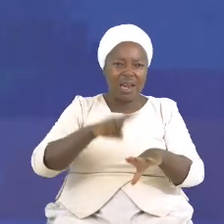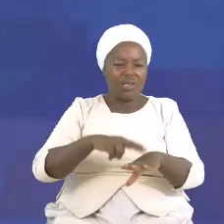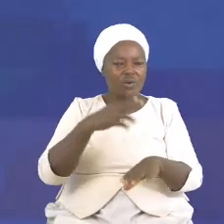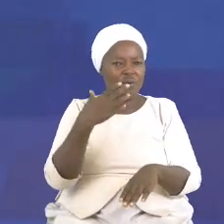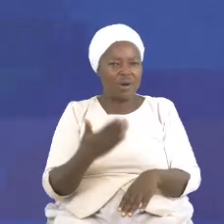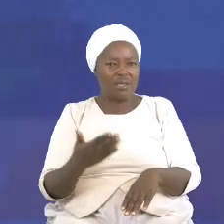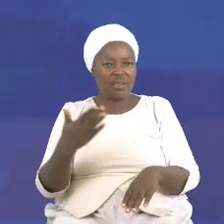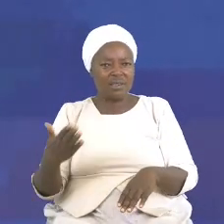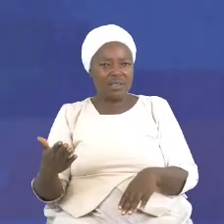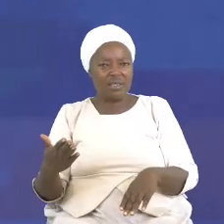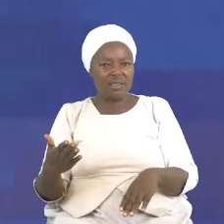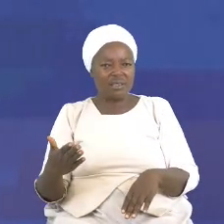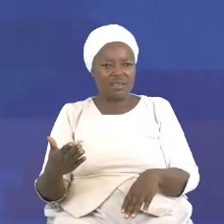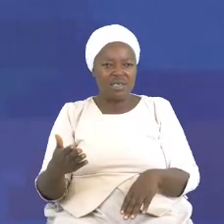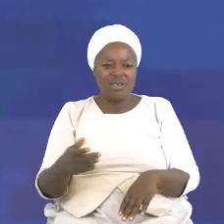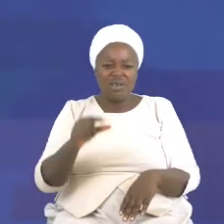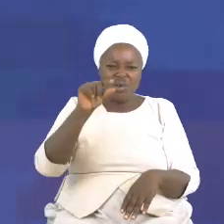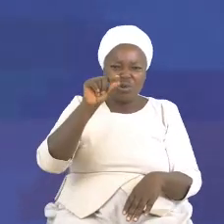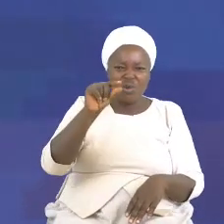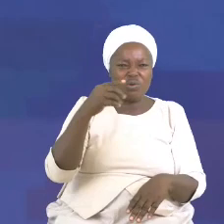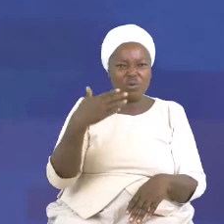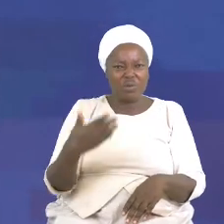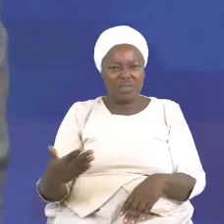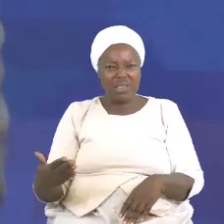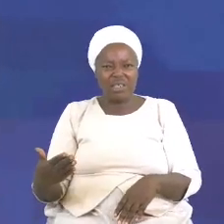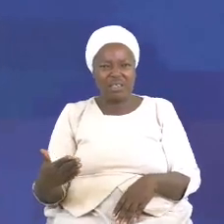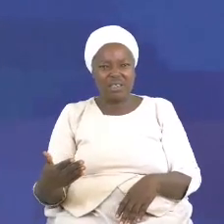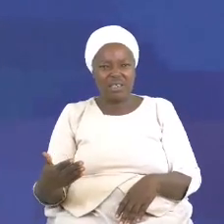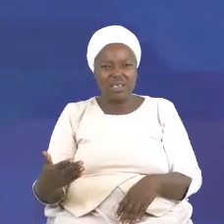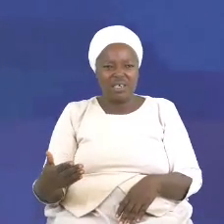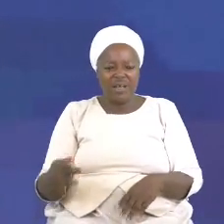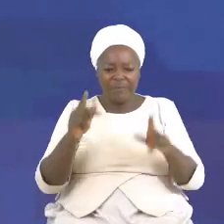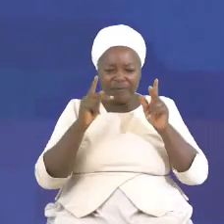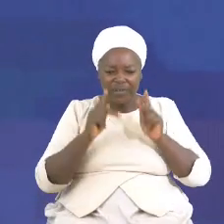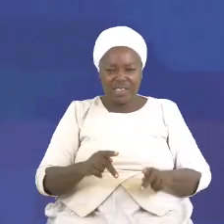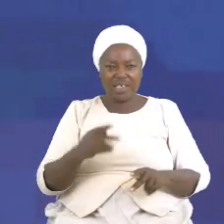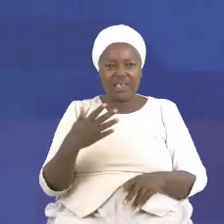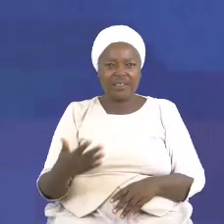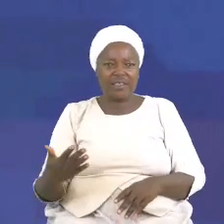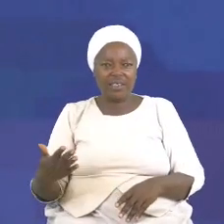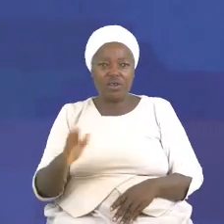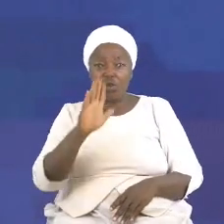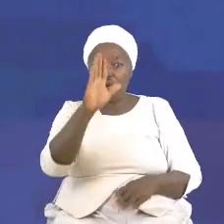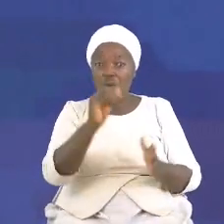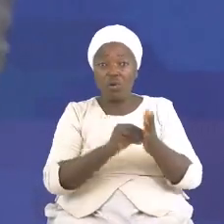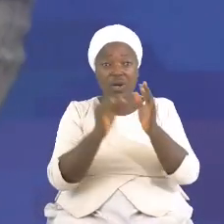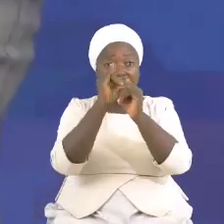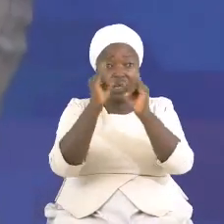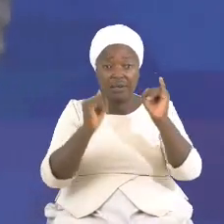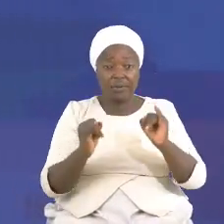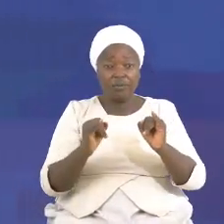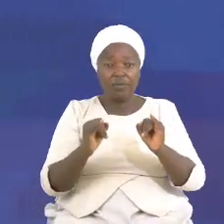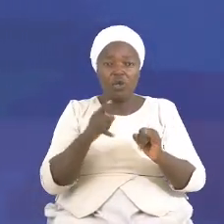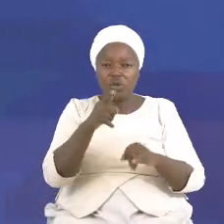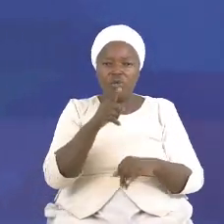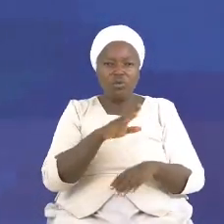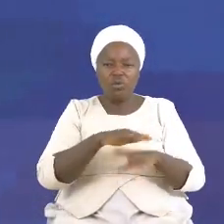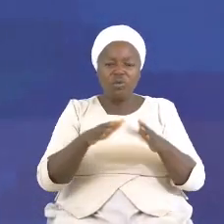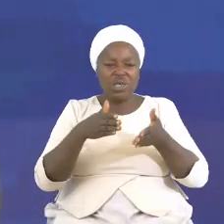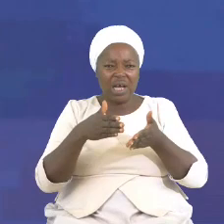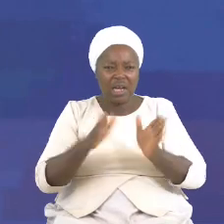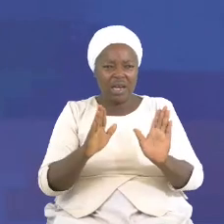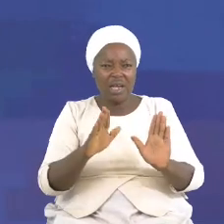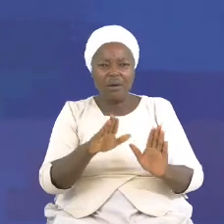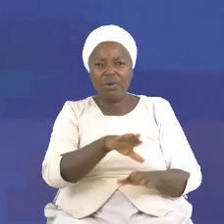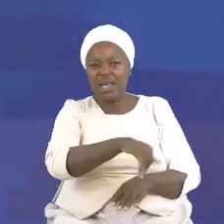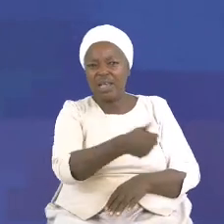a tangible thing, a physical thing your God, you don't allow